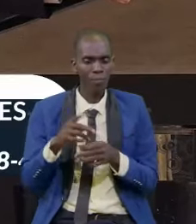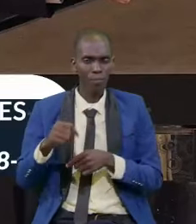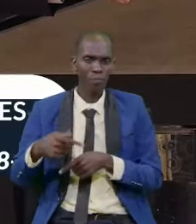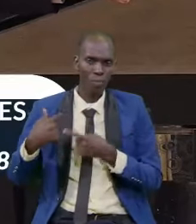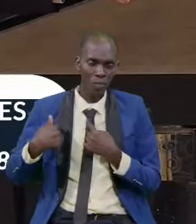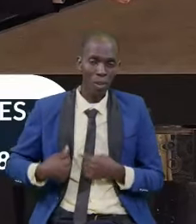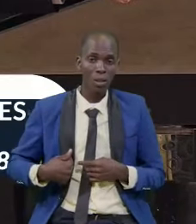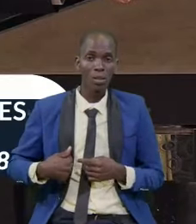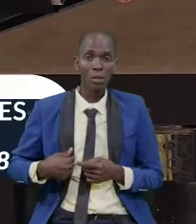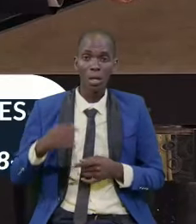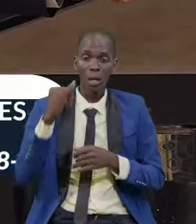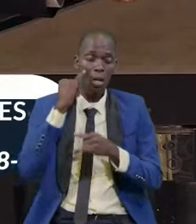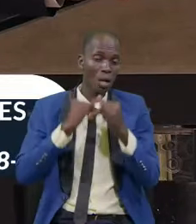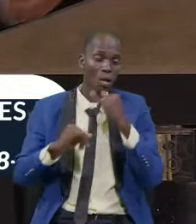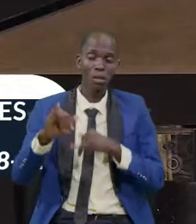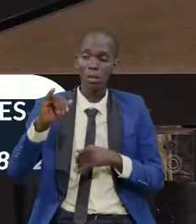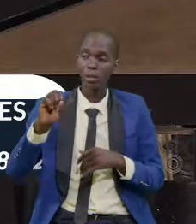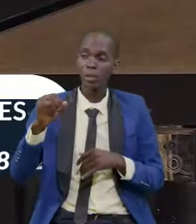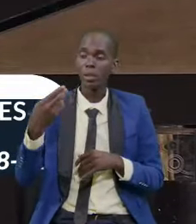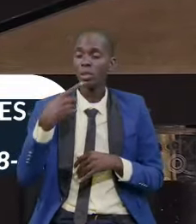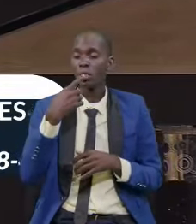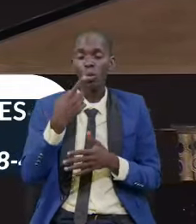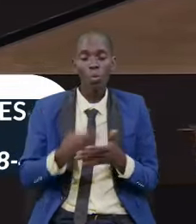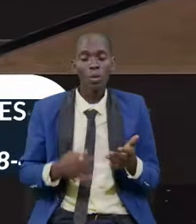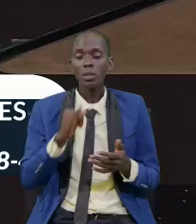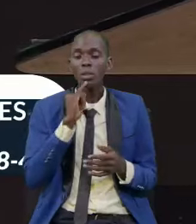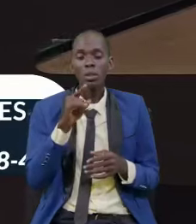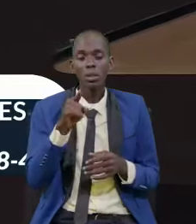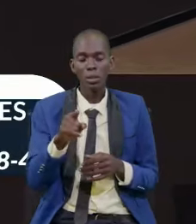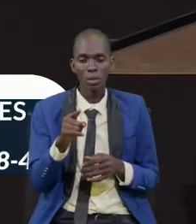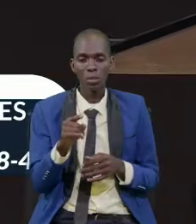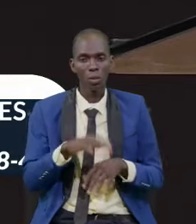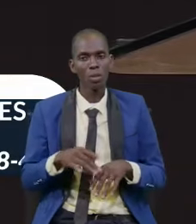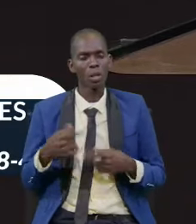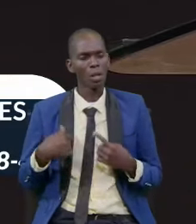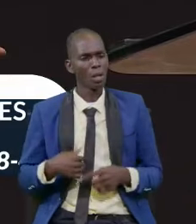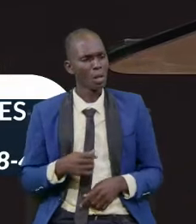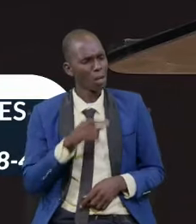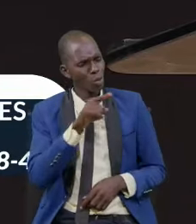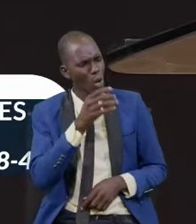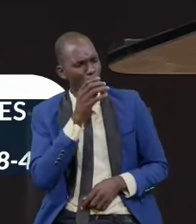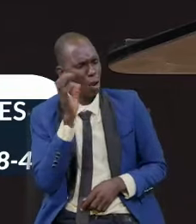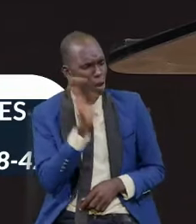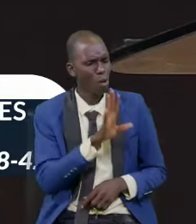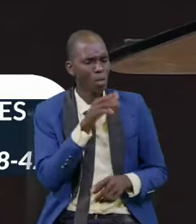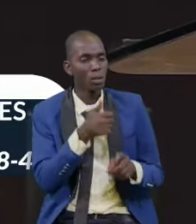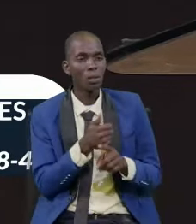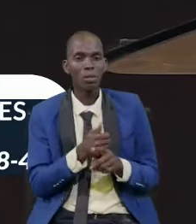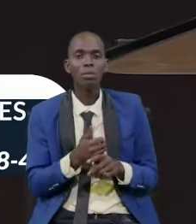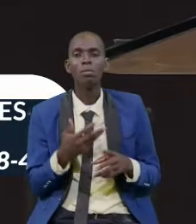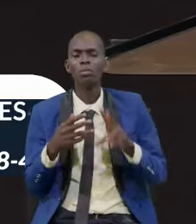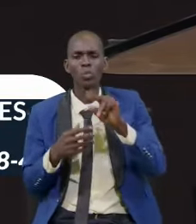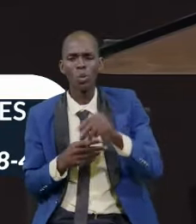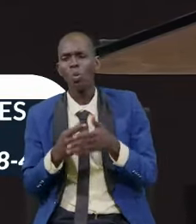upon him from the Lord. There are people, you curse yourself. No, what has happened that makes you